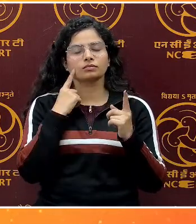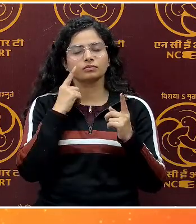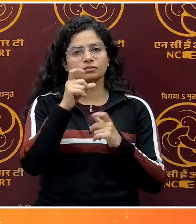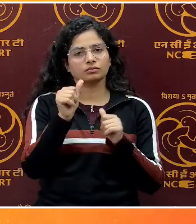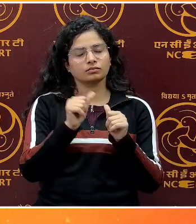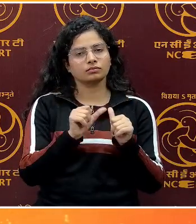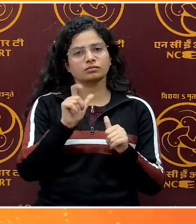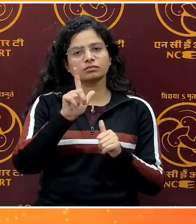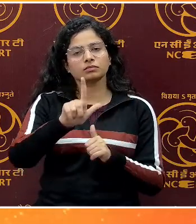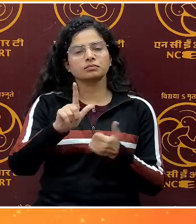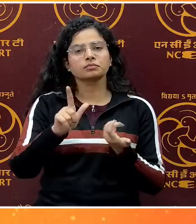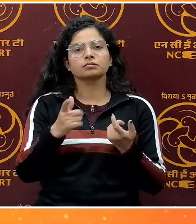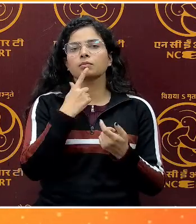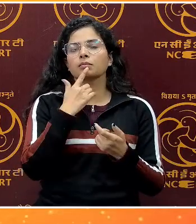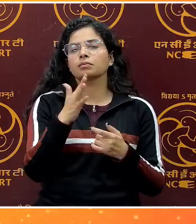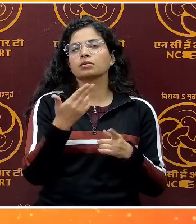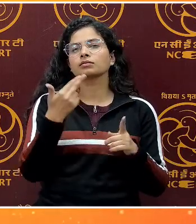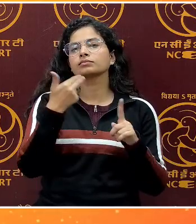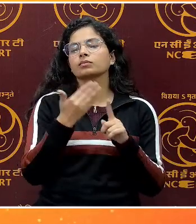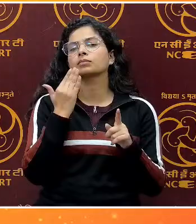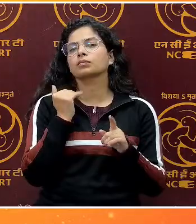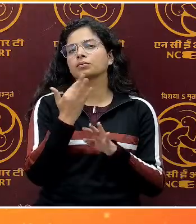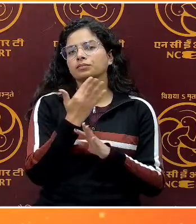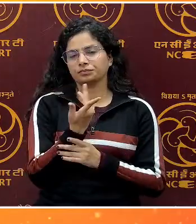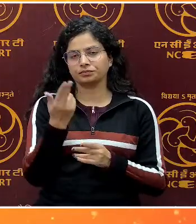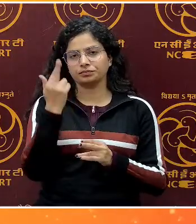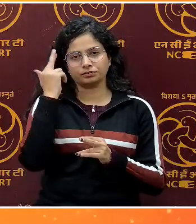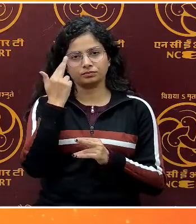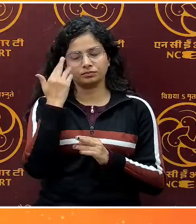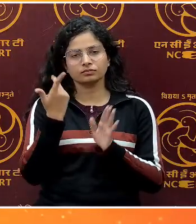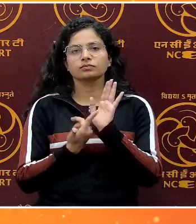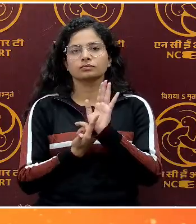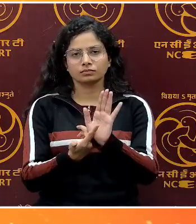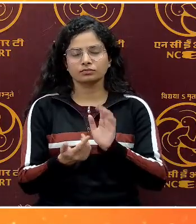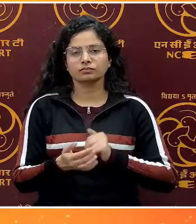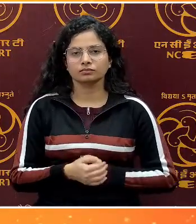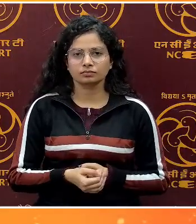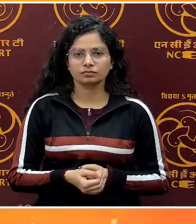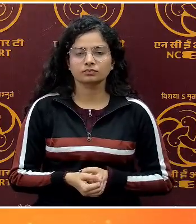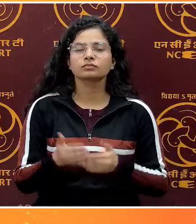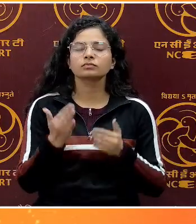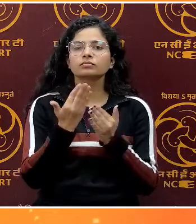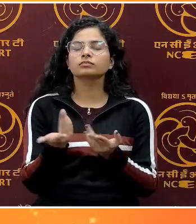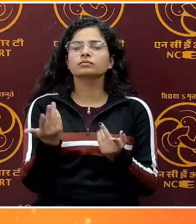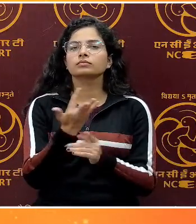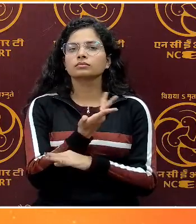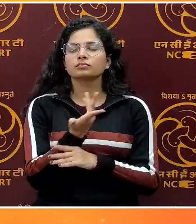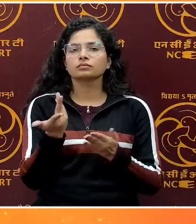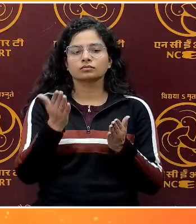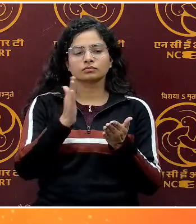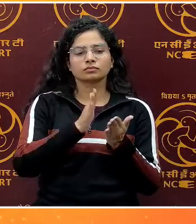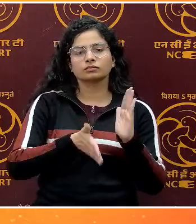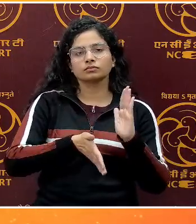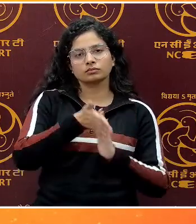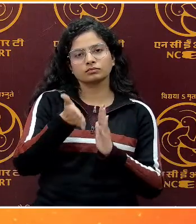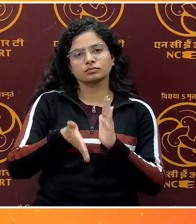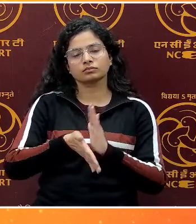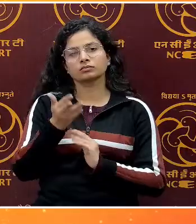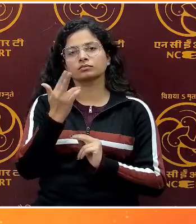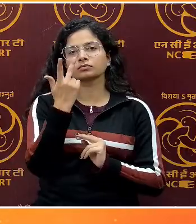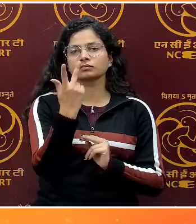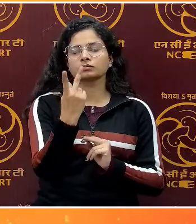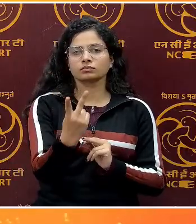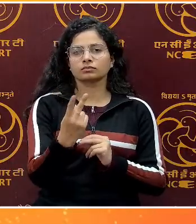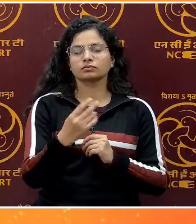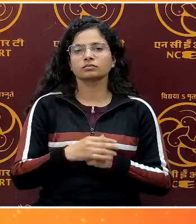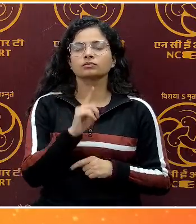if we say this whole sphere, right? Now it has got two surfaces. One